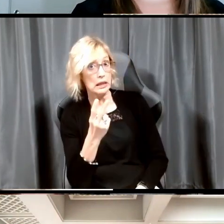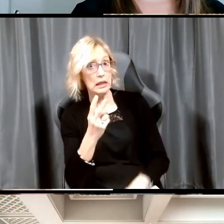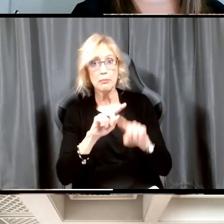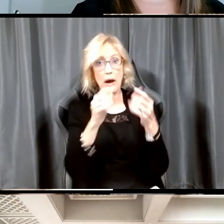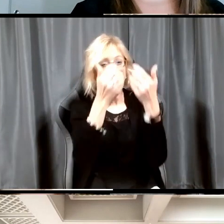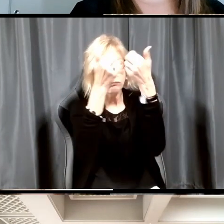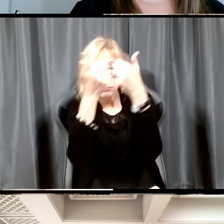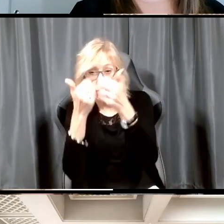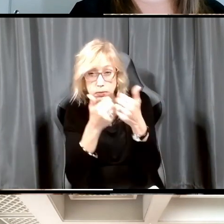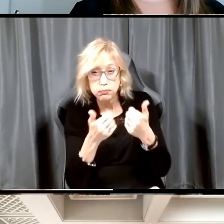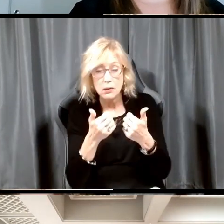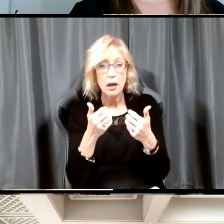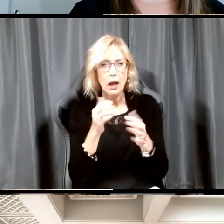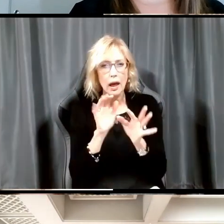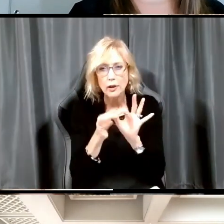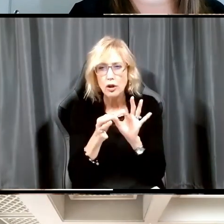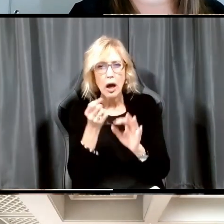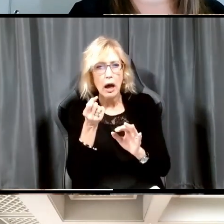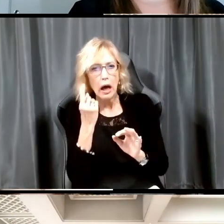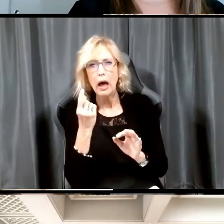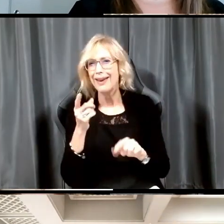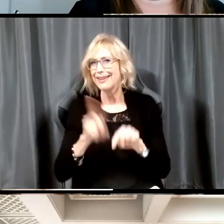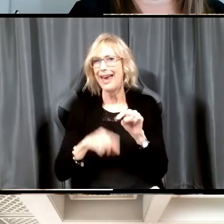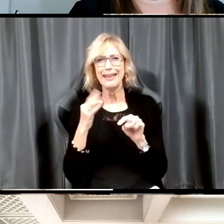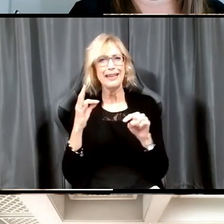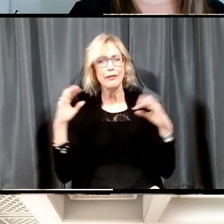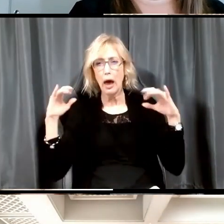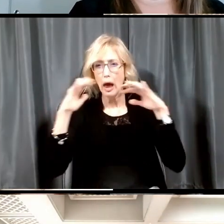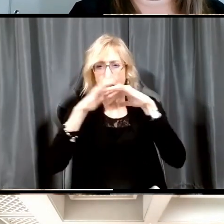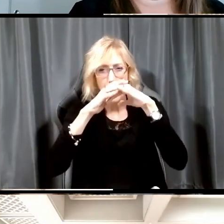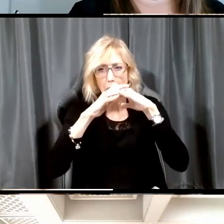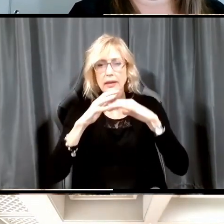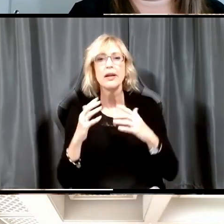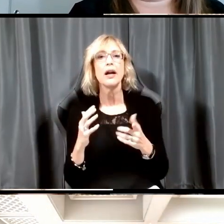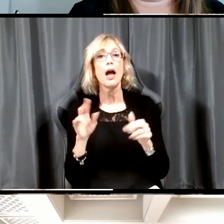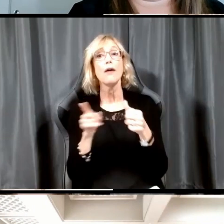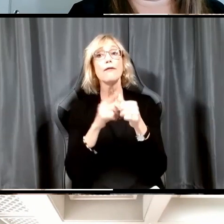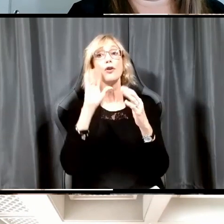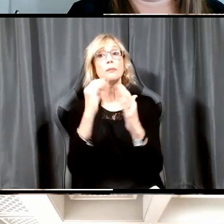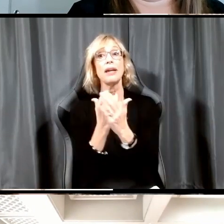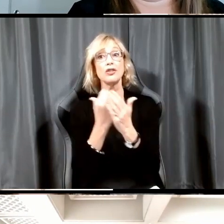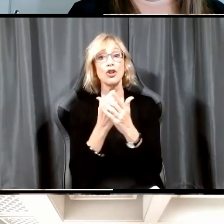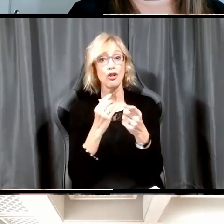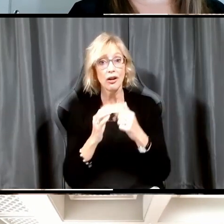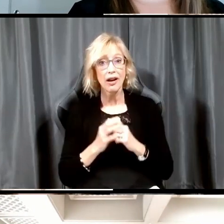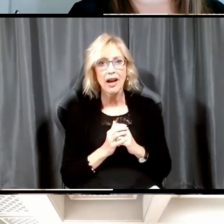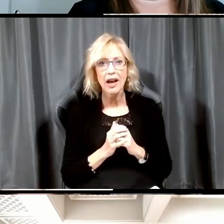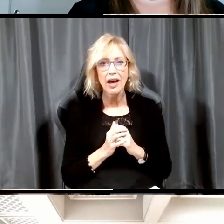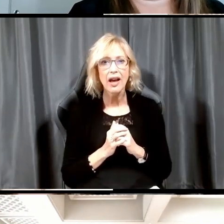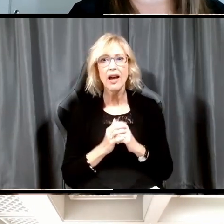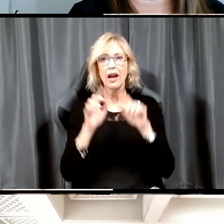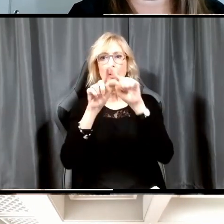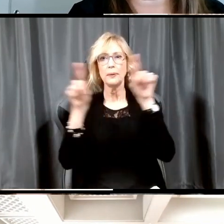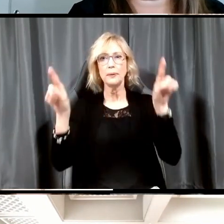interpreted, or understood when it's in a complex setting. If you look at the first picture, we have a mat